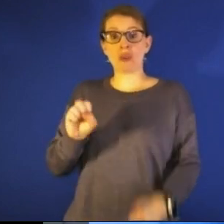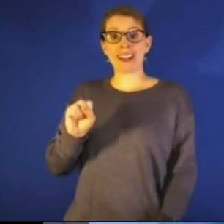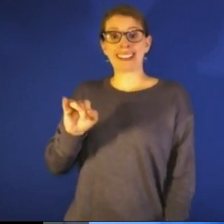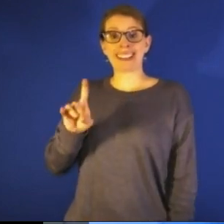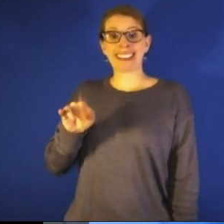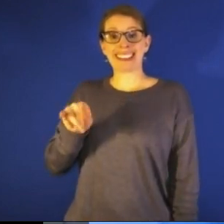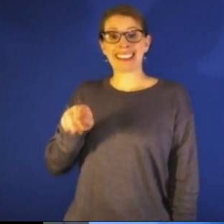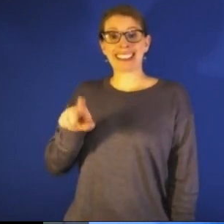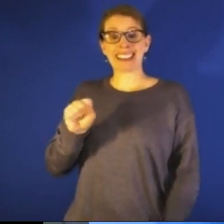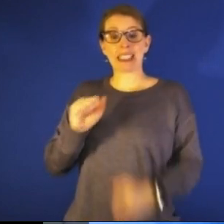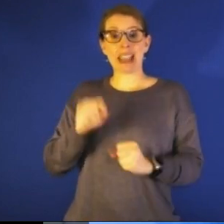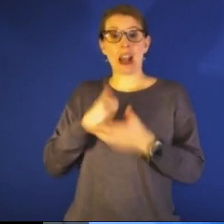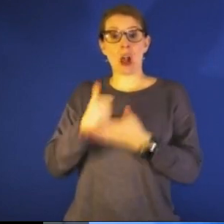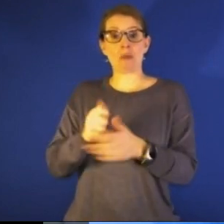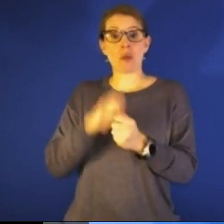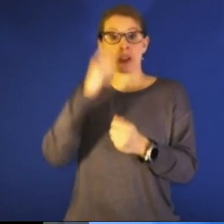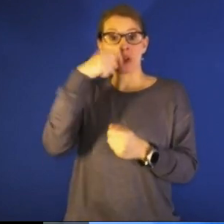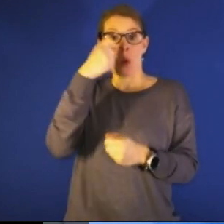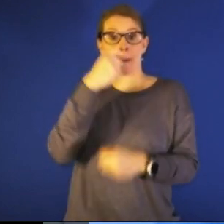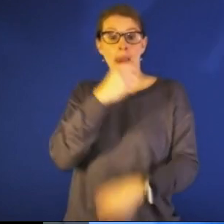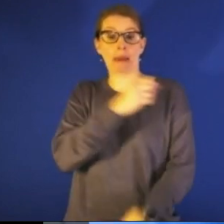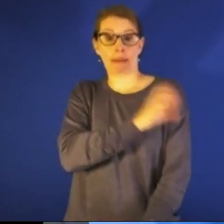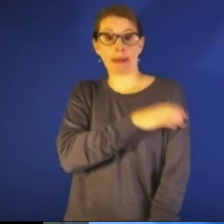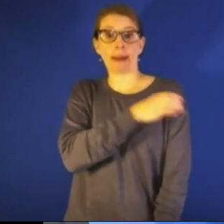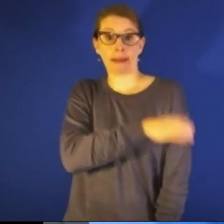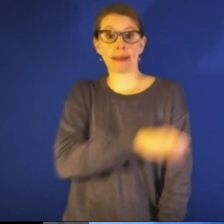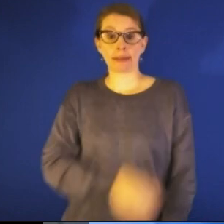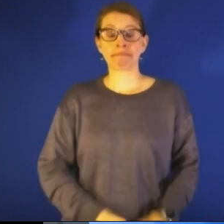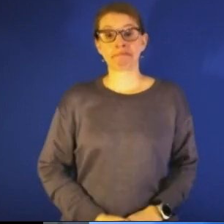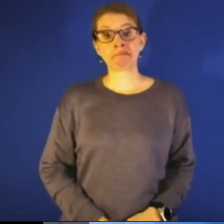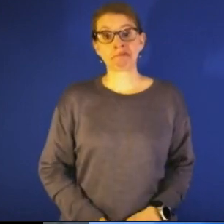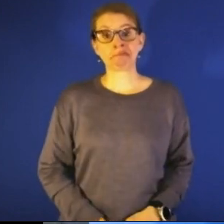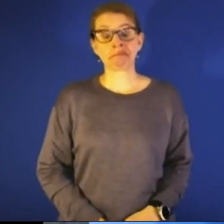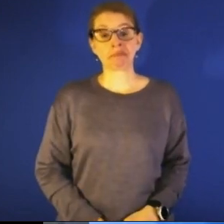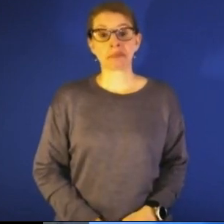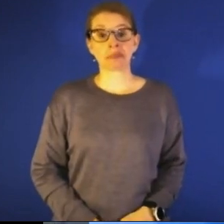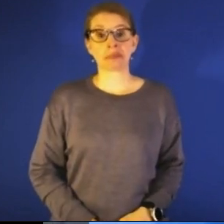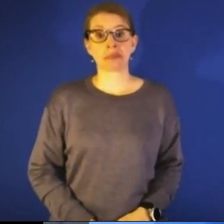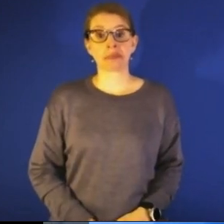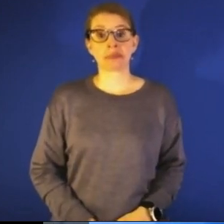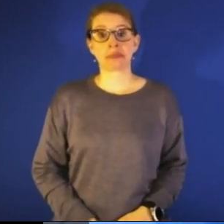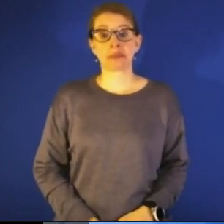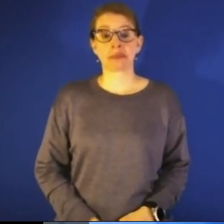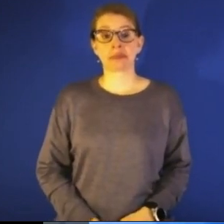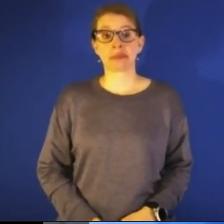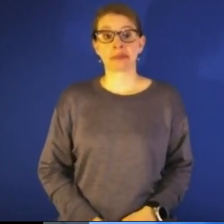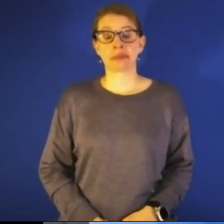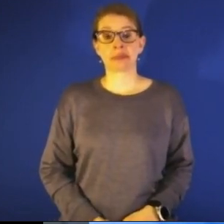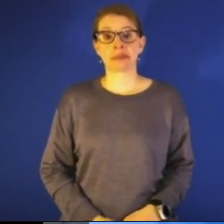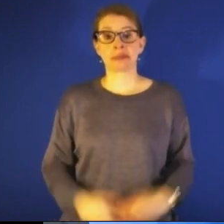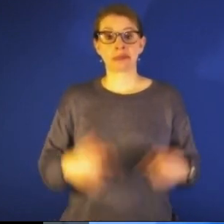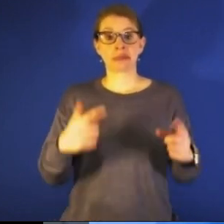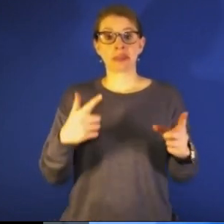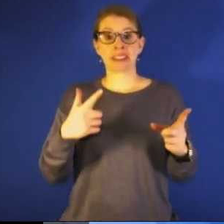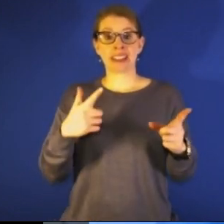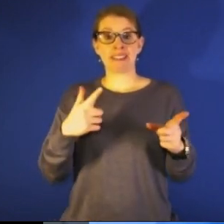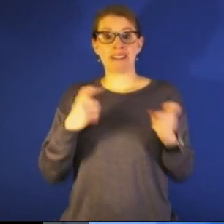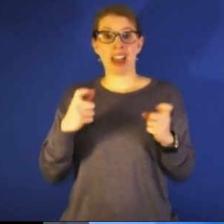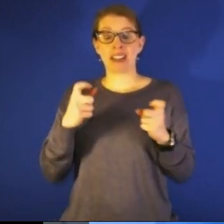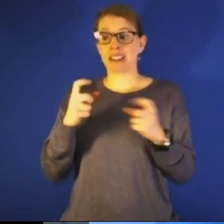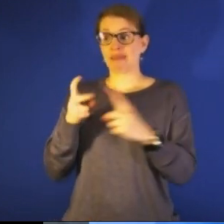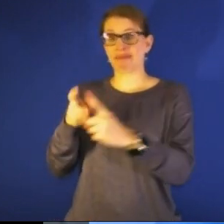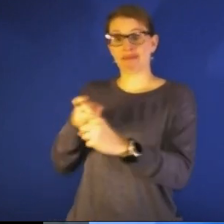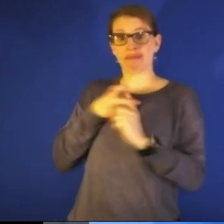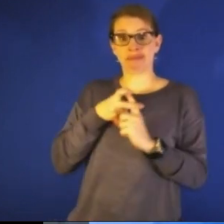swabbing clinics, as you mentioned. That's really the quickest thing that we can do to take advantage of this